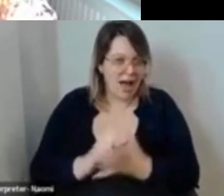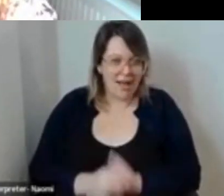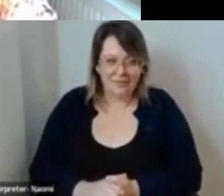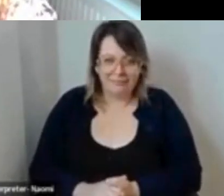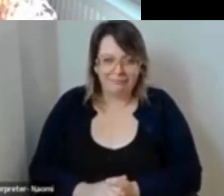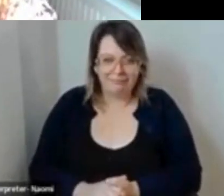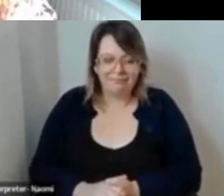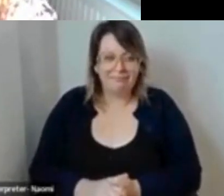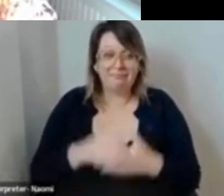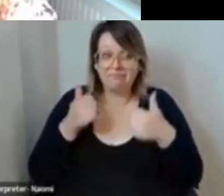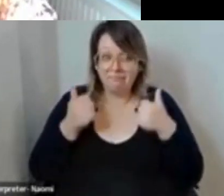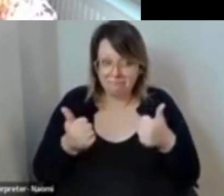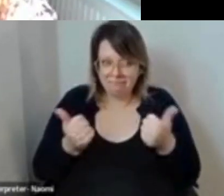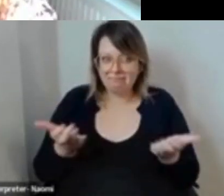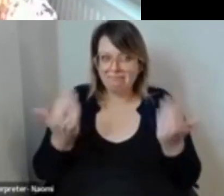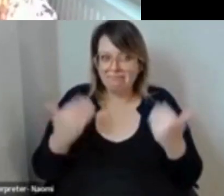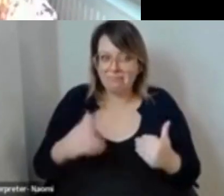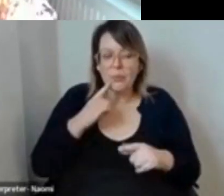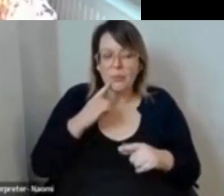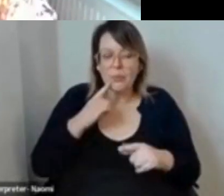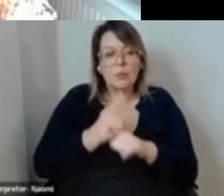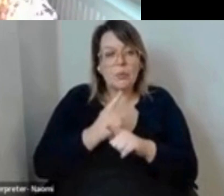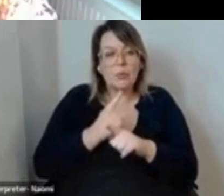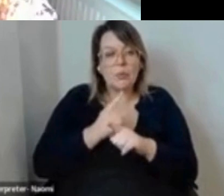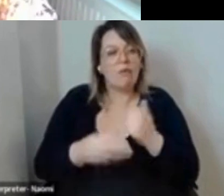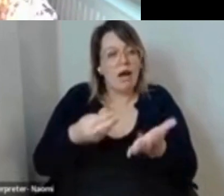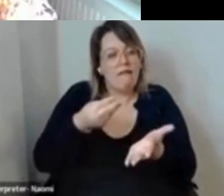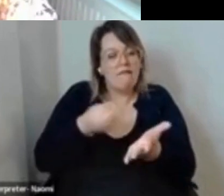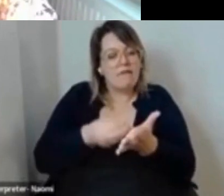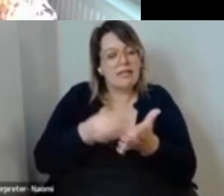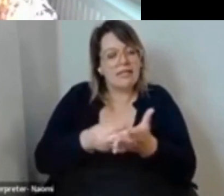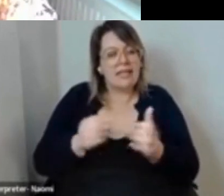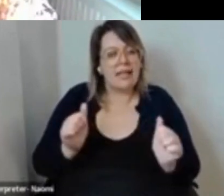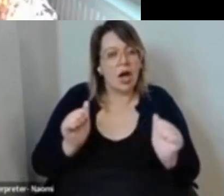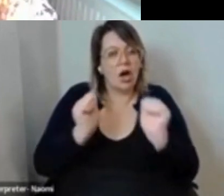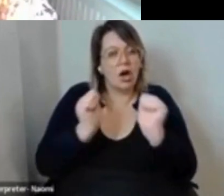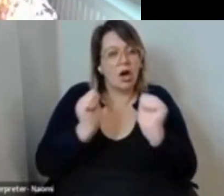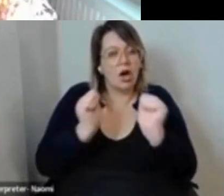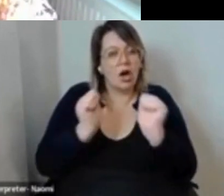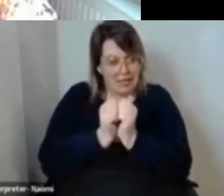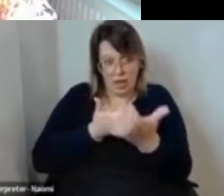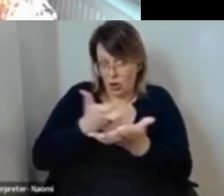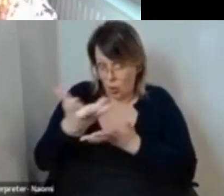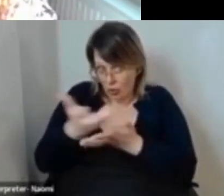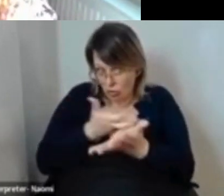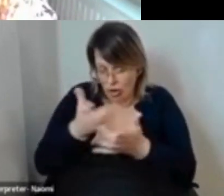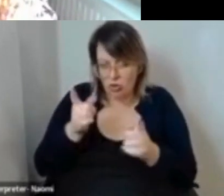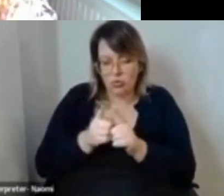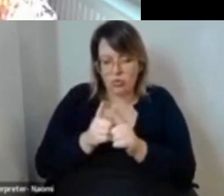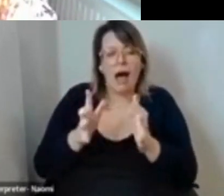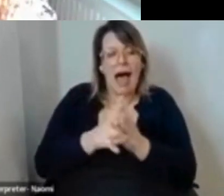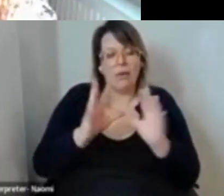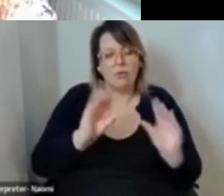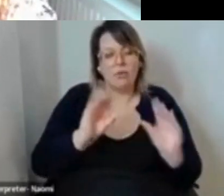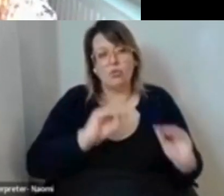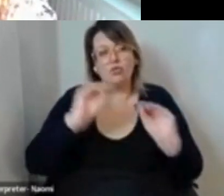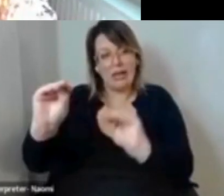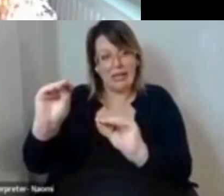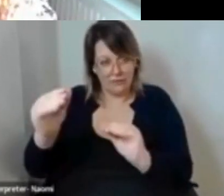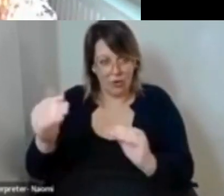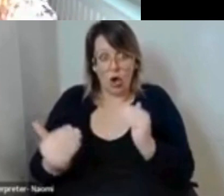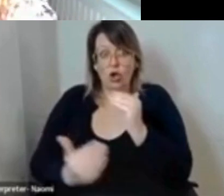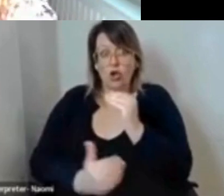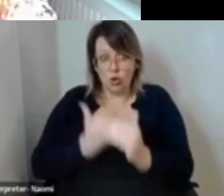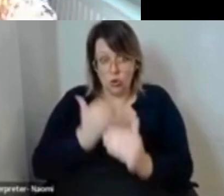Okay, so we're now going to talk about the funding agreement negotiation and transition to the new funding programme. I'm also opening the Q&A,